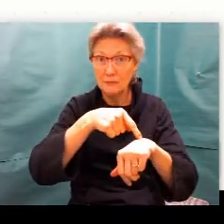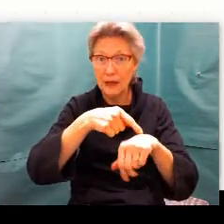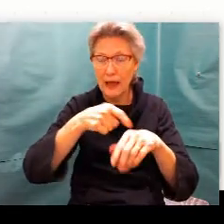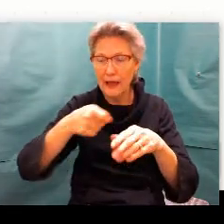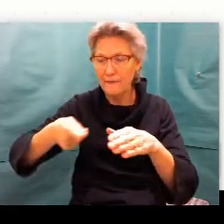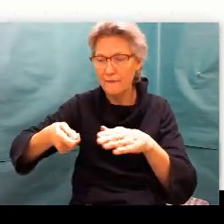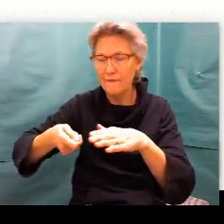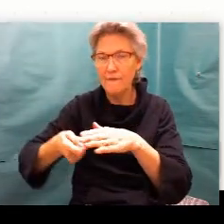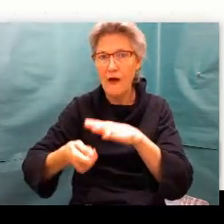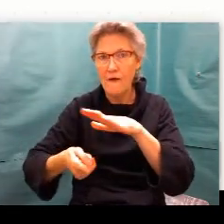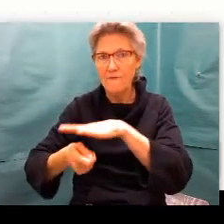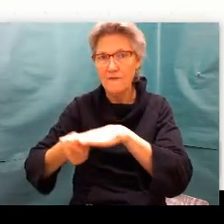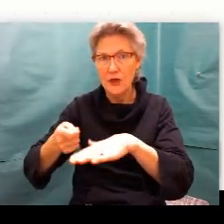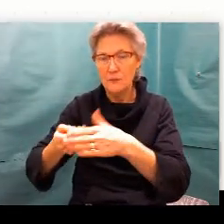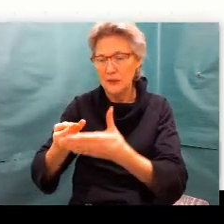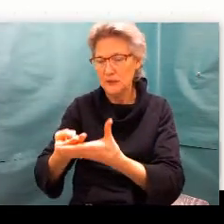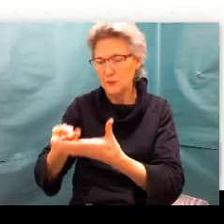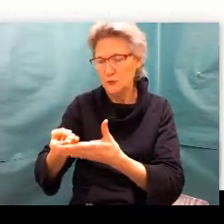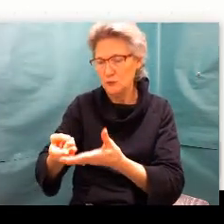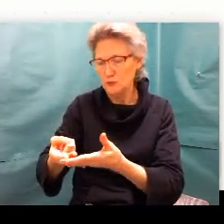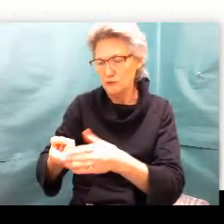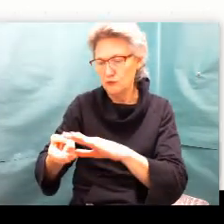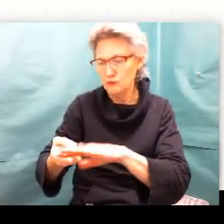my measuring spoon,